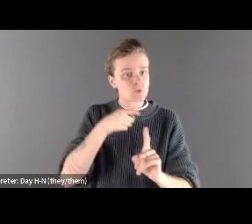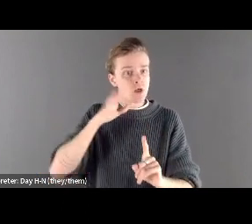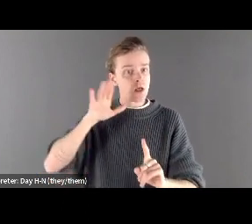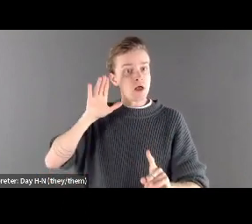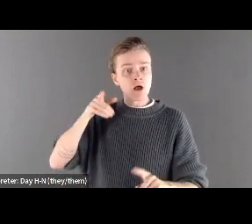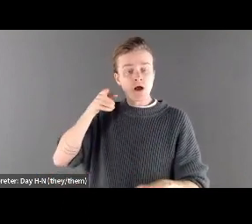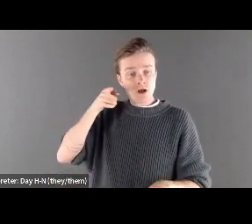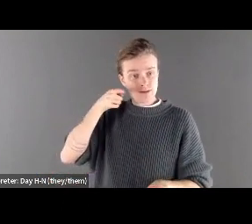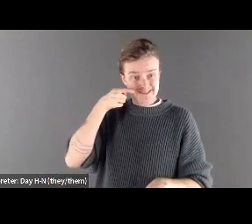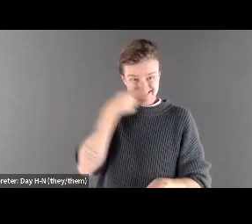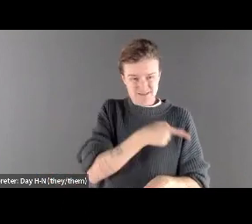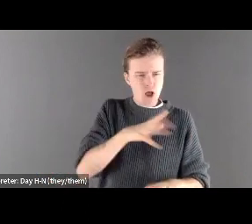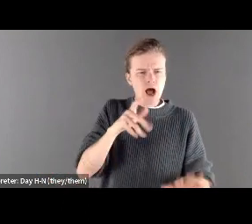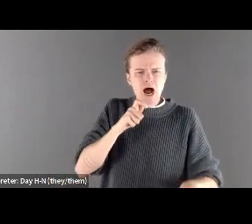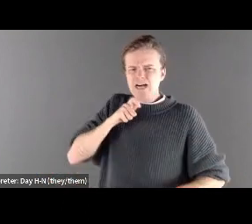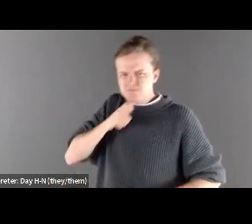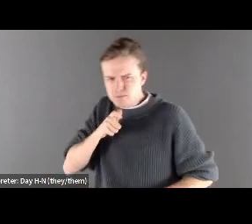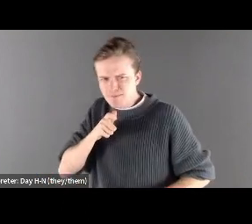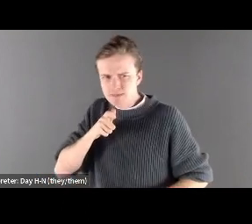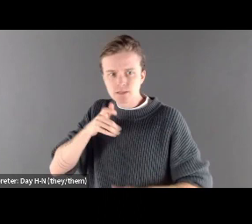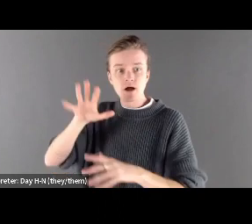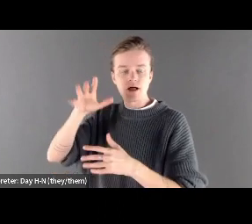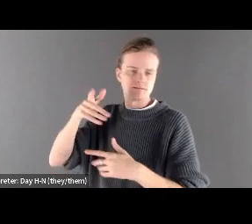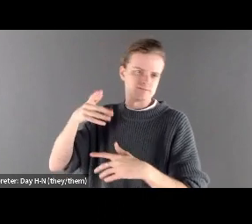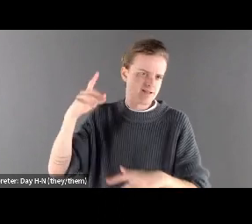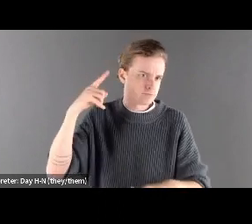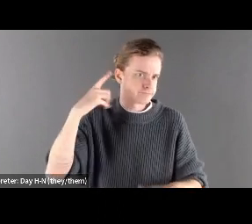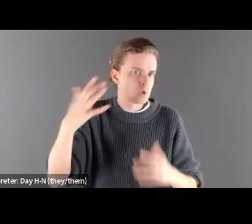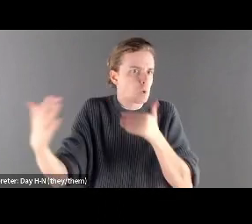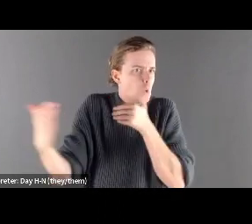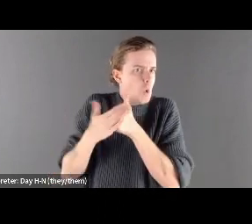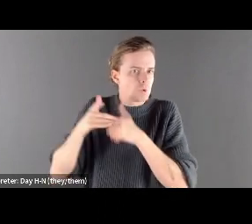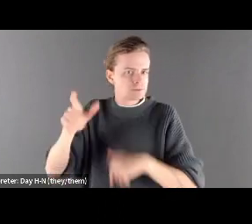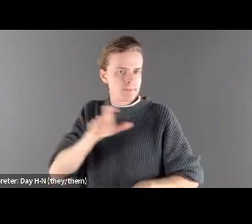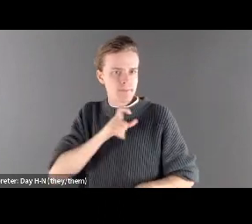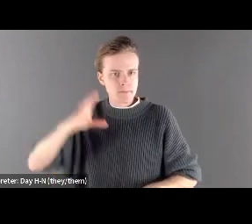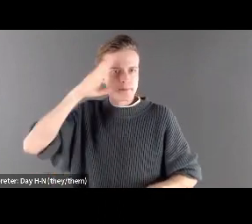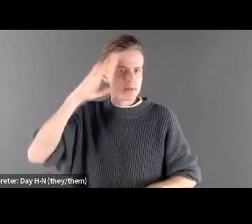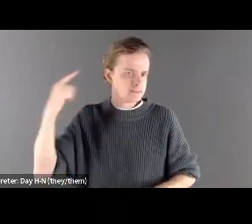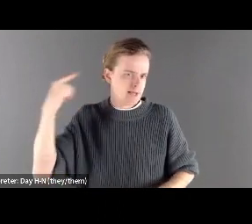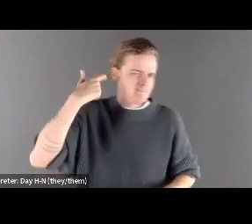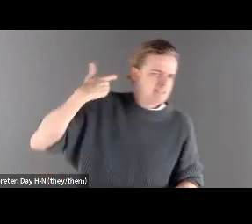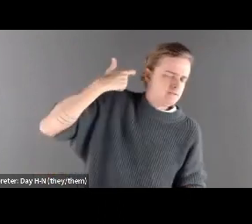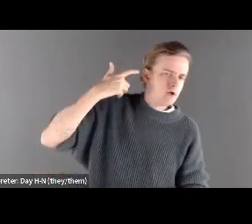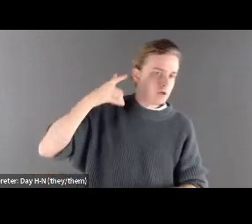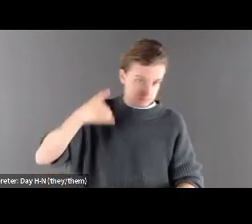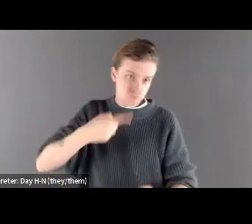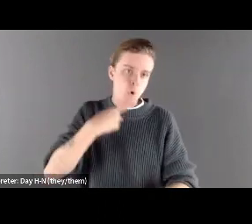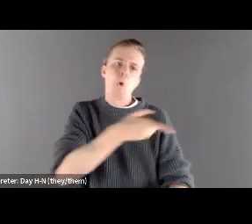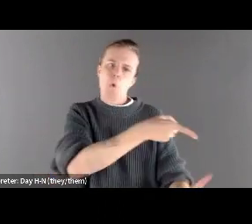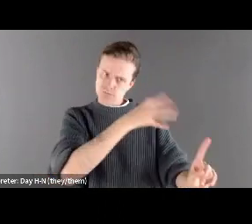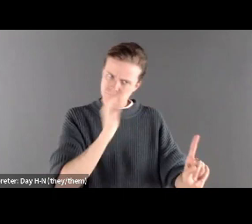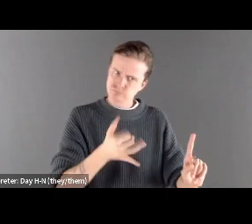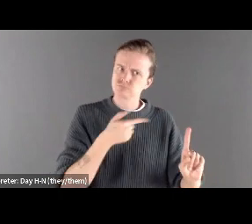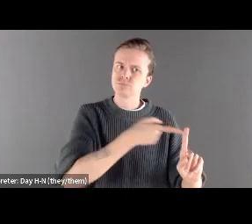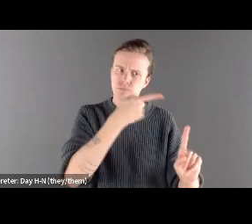ear. And subsequently, we have, as Amnesty, reached out to the NYPD asking for information about how facial recognition is being used